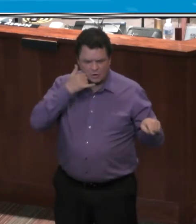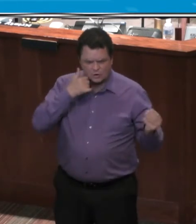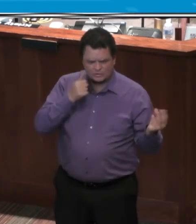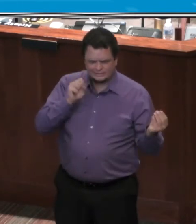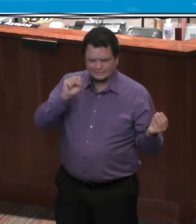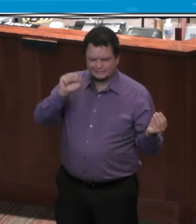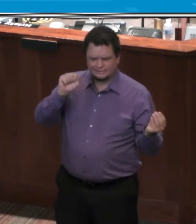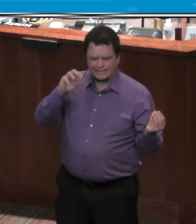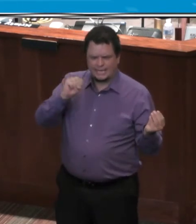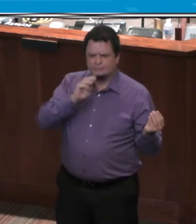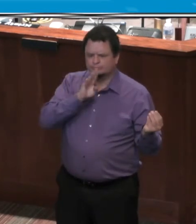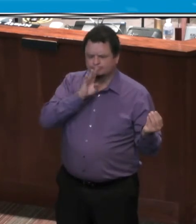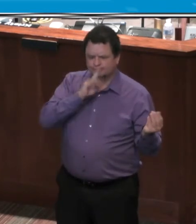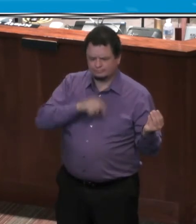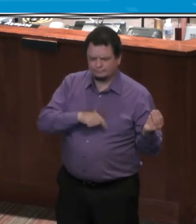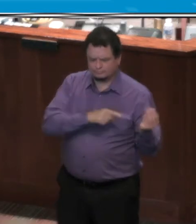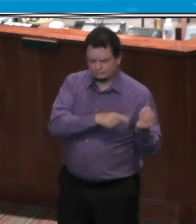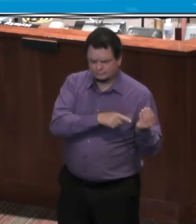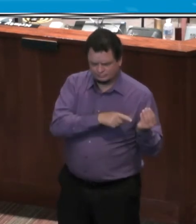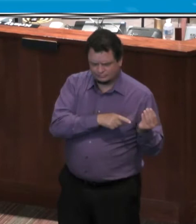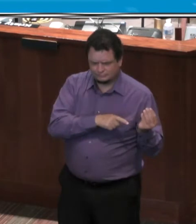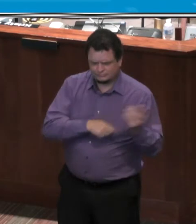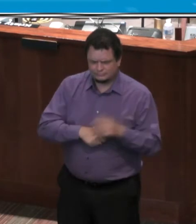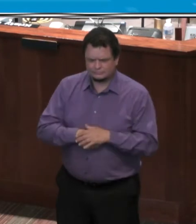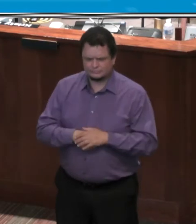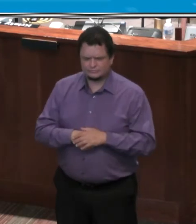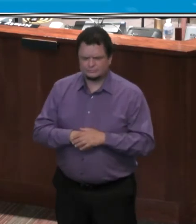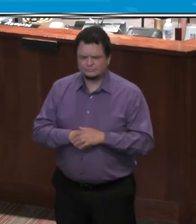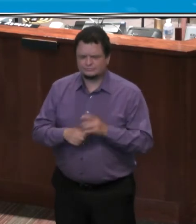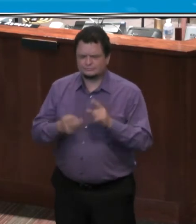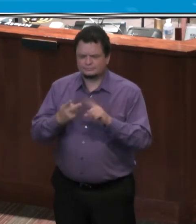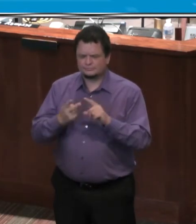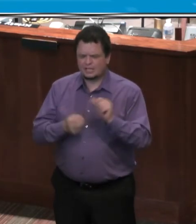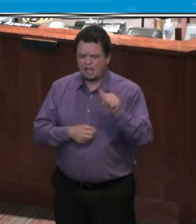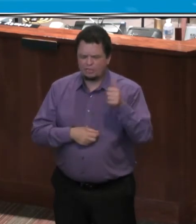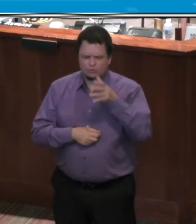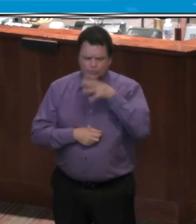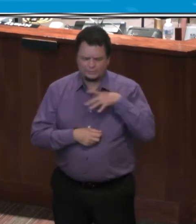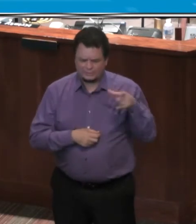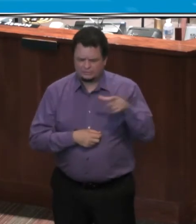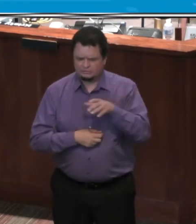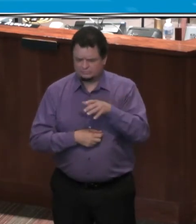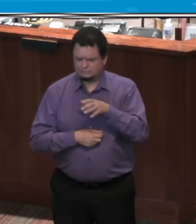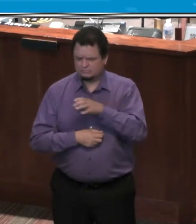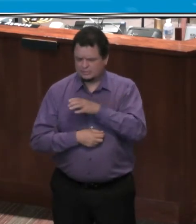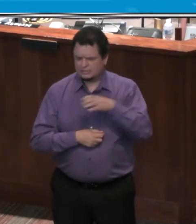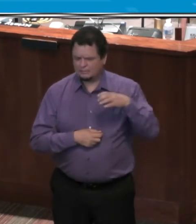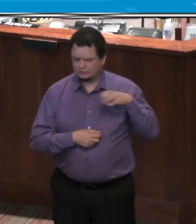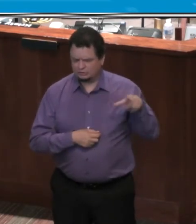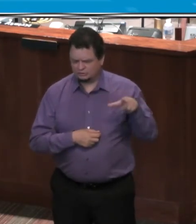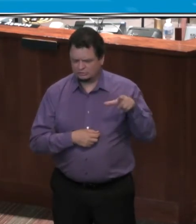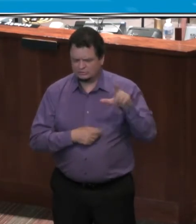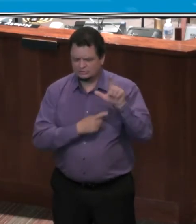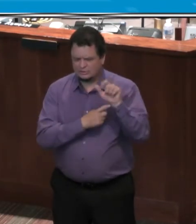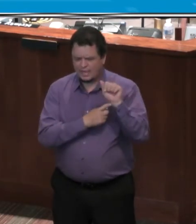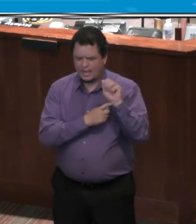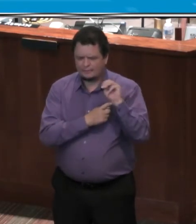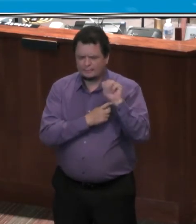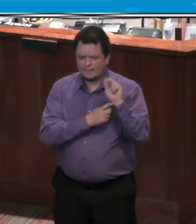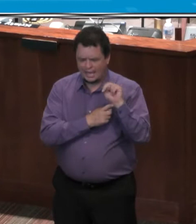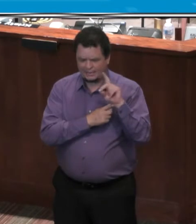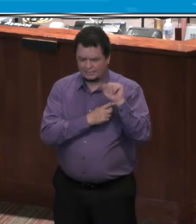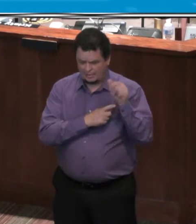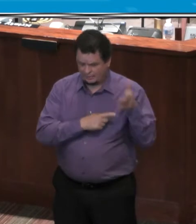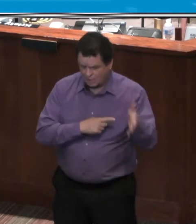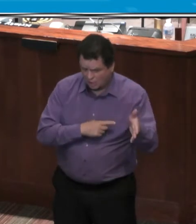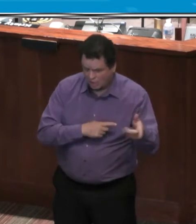And Councilwoman Yolanda Avila, are you out there? Yes, I am. Excellent.